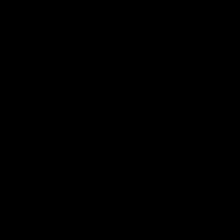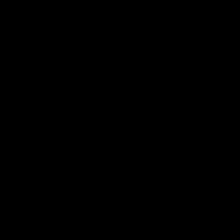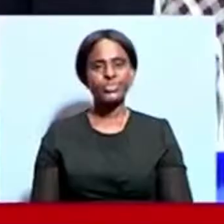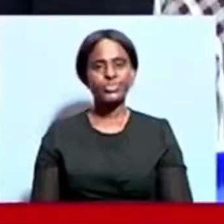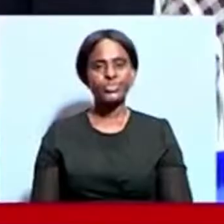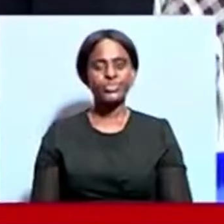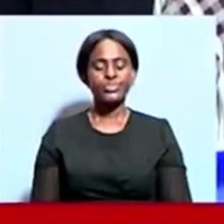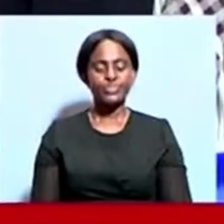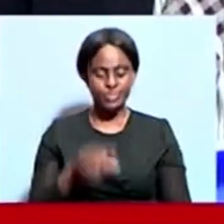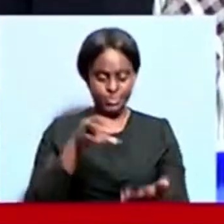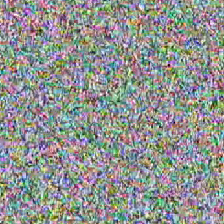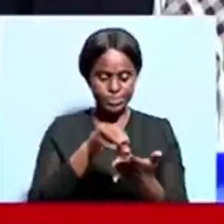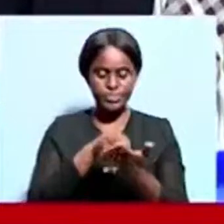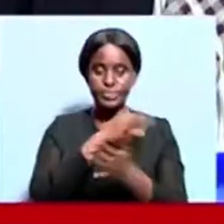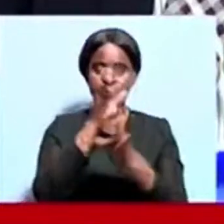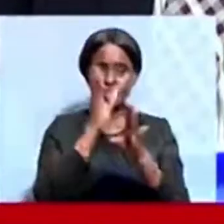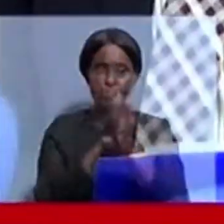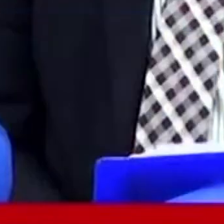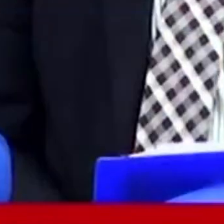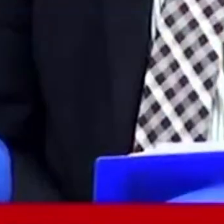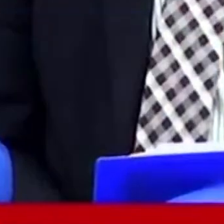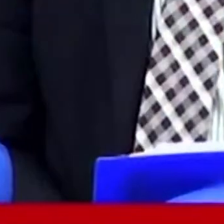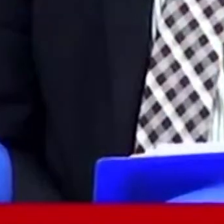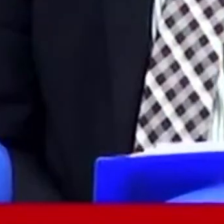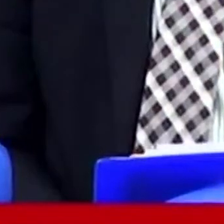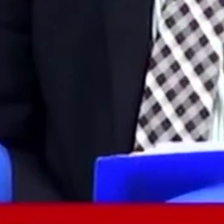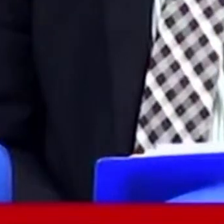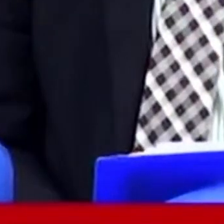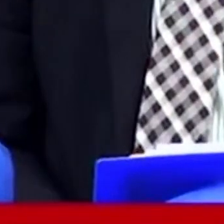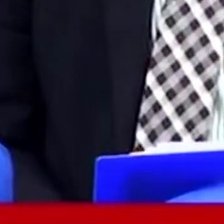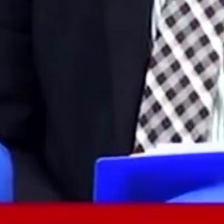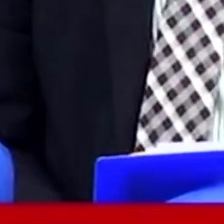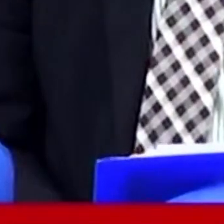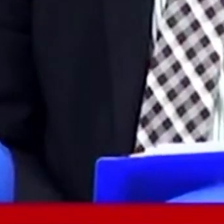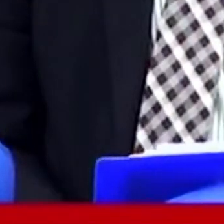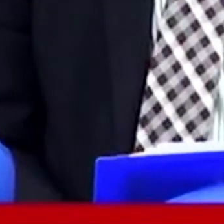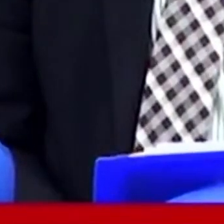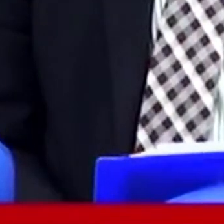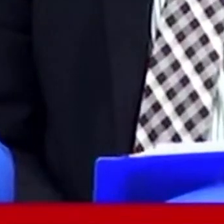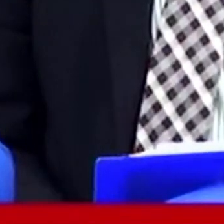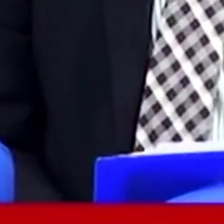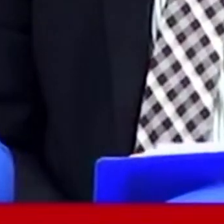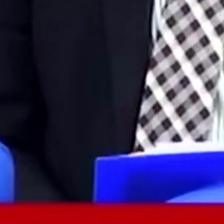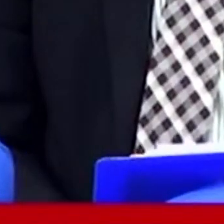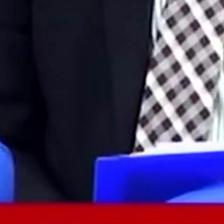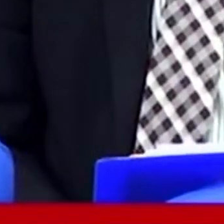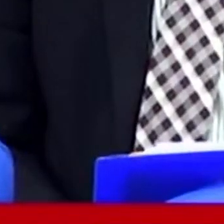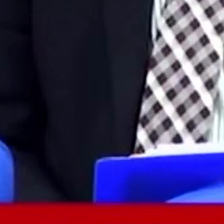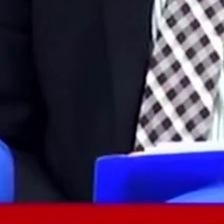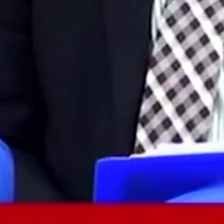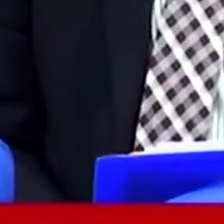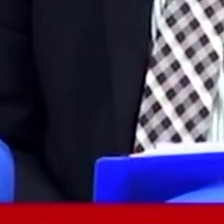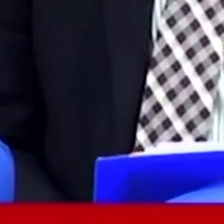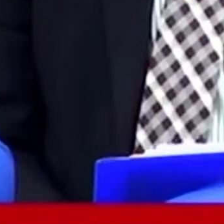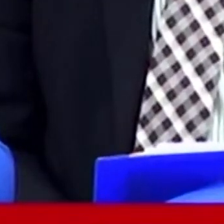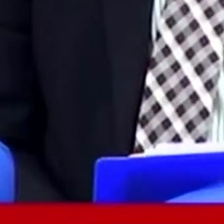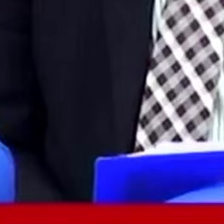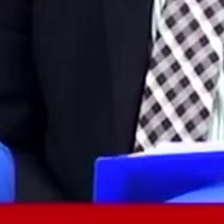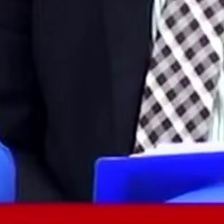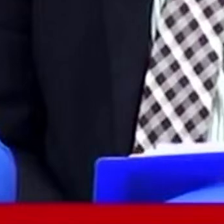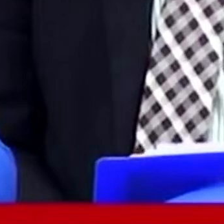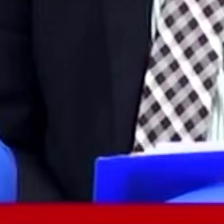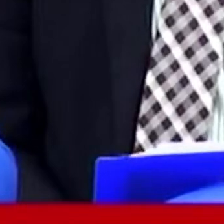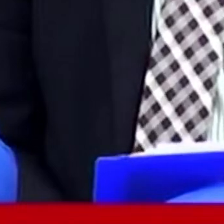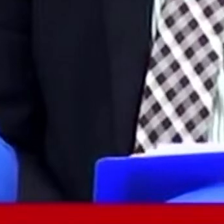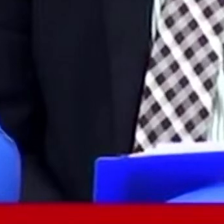is related to the other that at some point when forms were being looked at by the investigations, they were in a